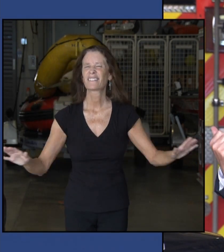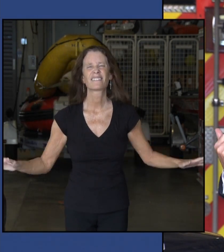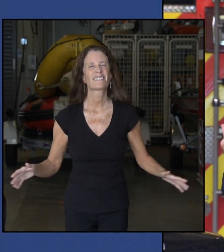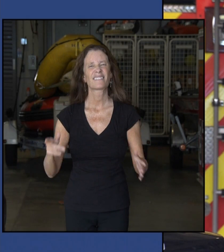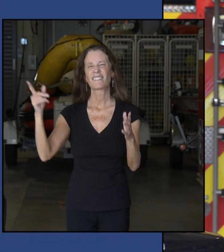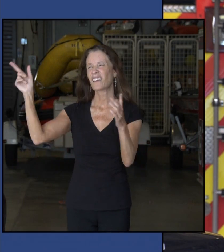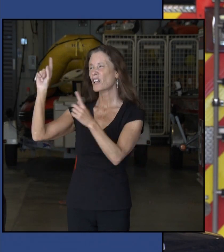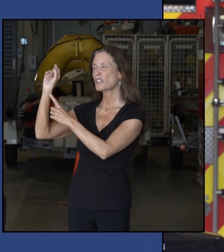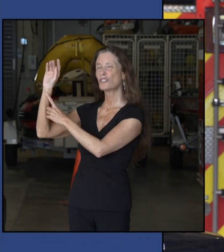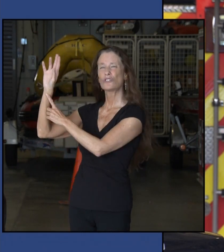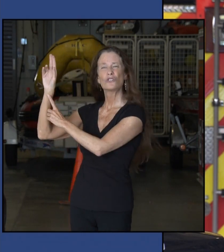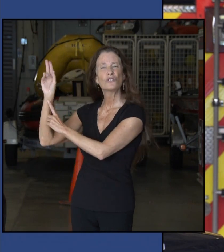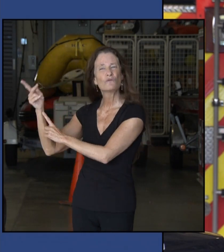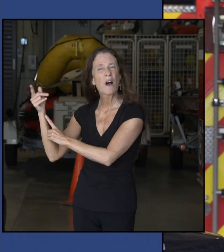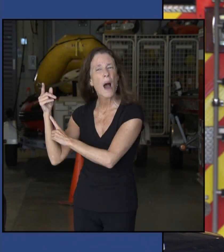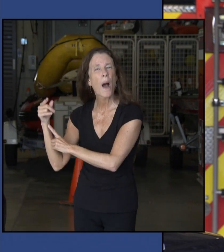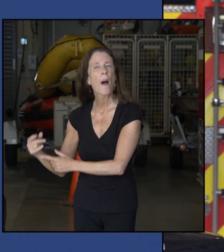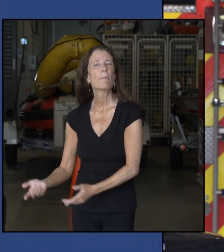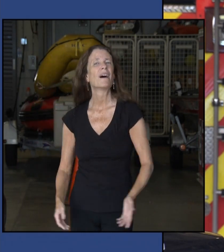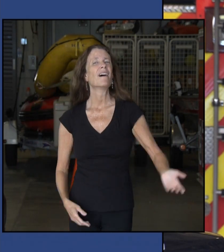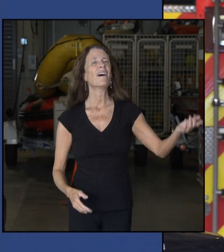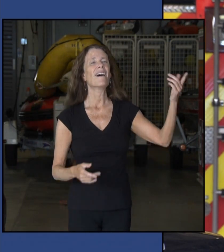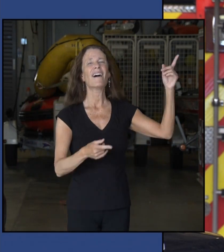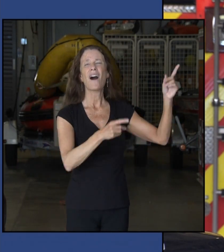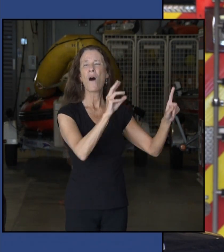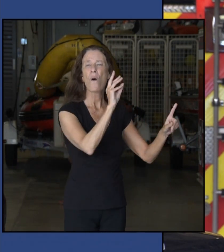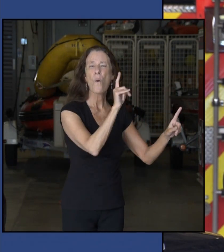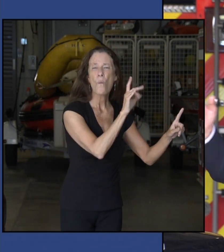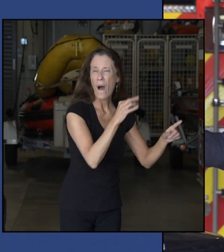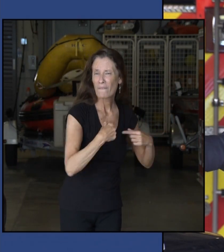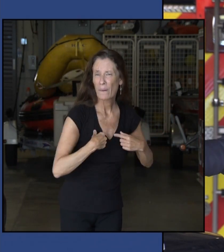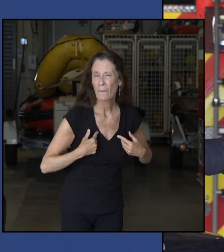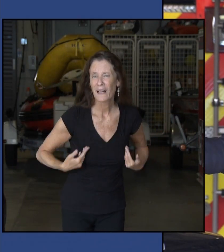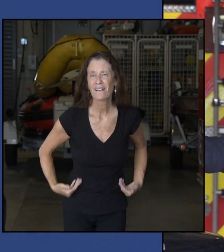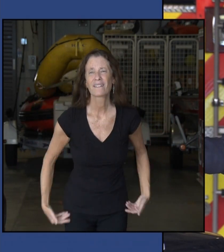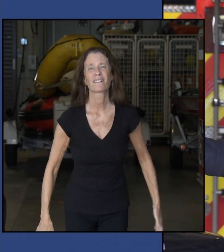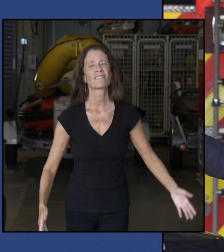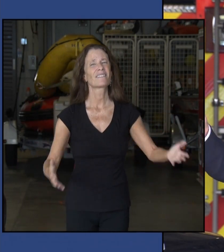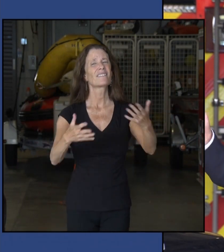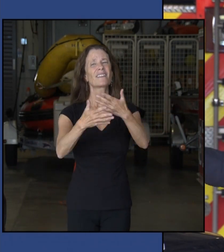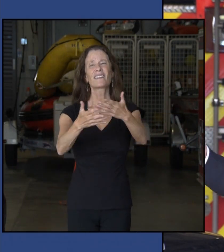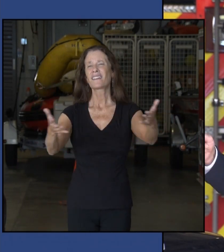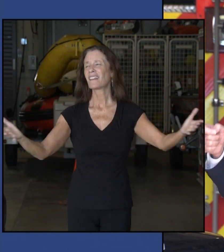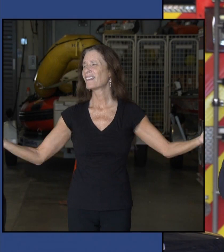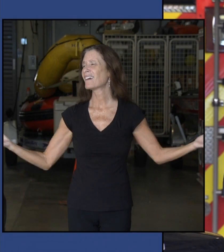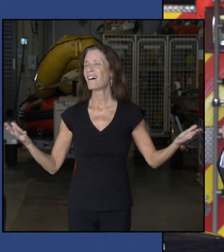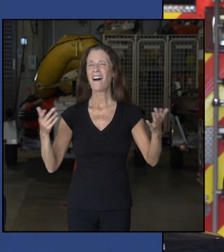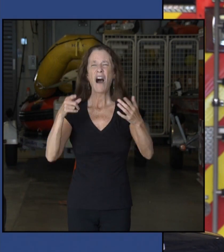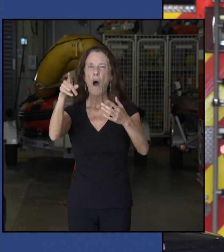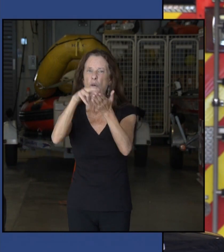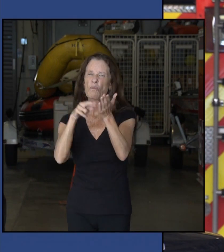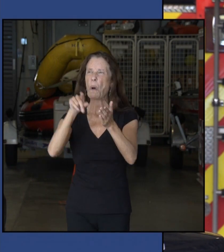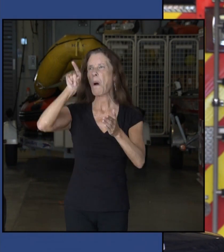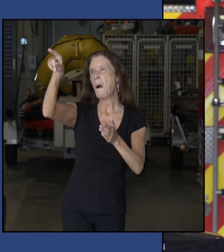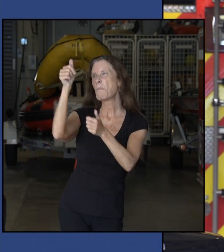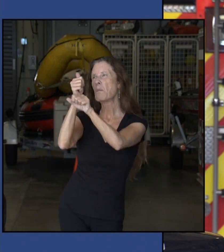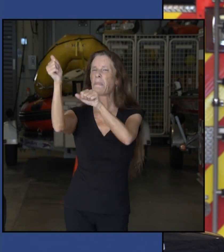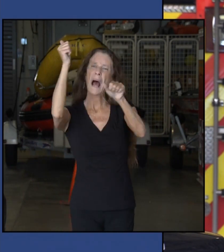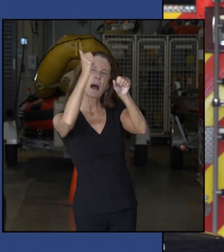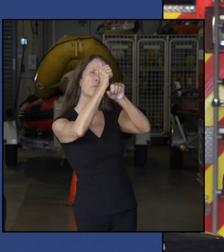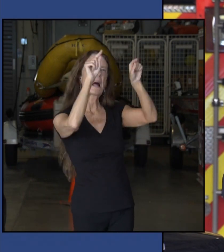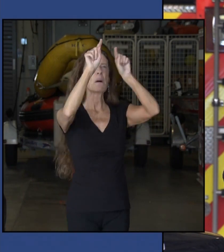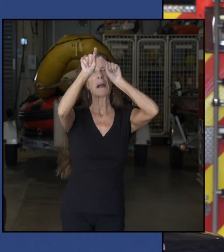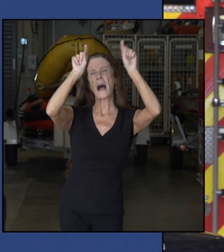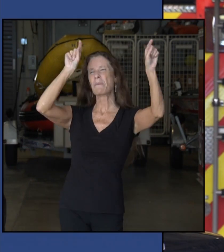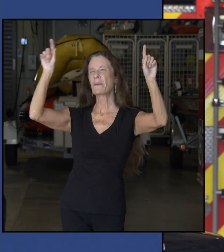Secretary Levine mandating that we do this or don't do that. It's that virus. And that virus is out to get each and every one of us. And so I